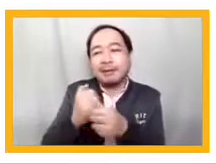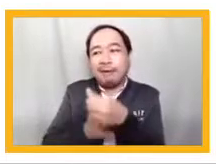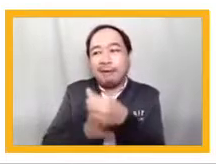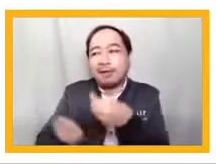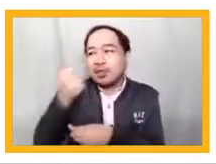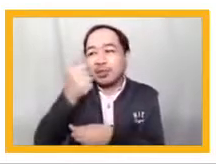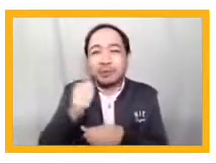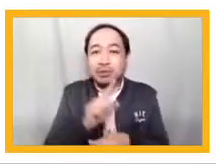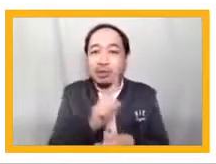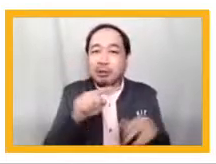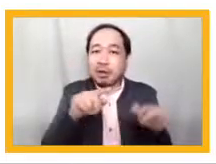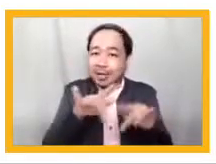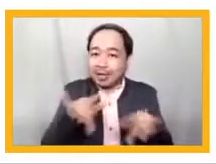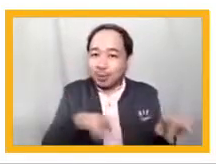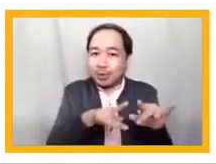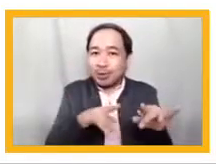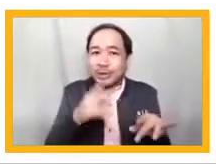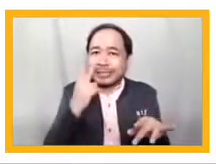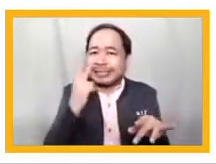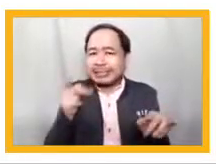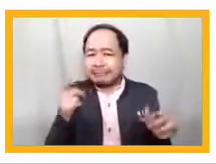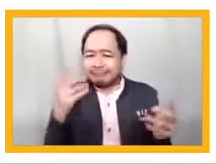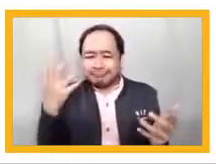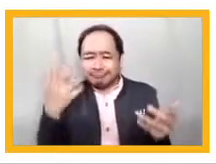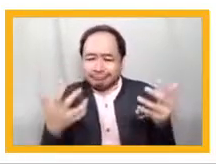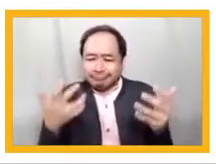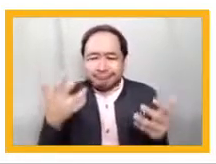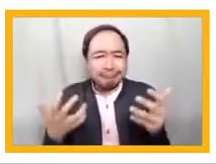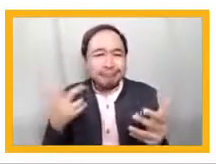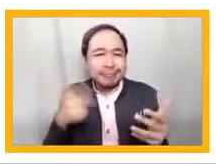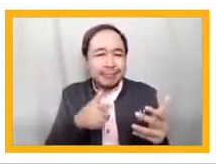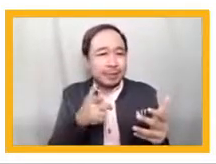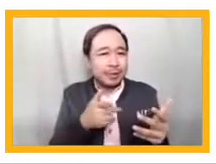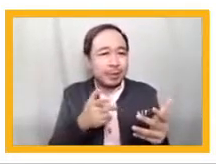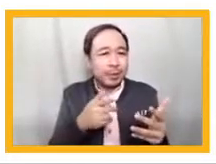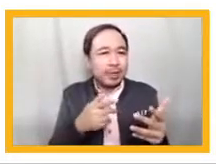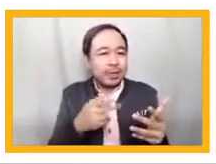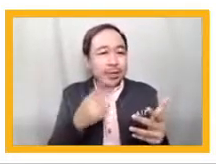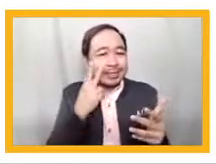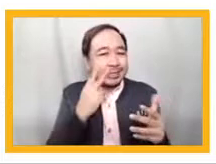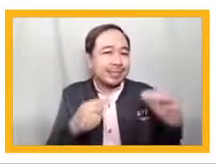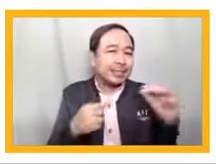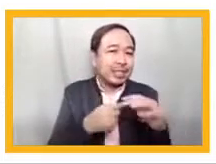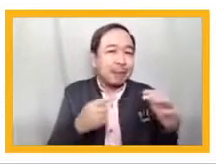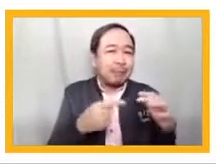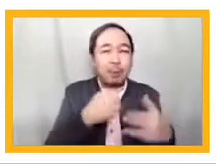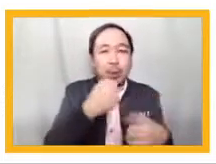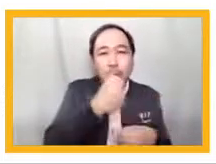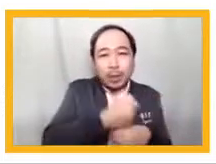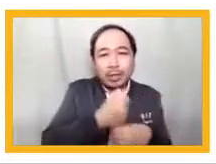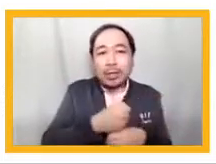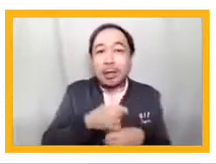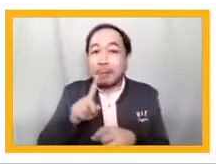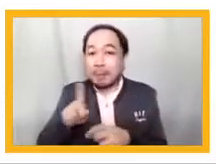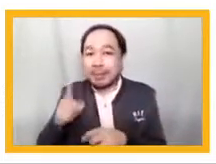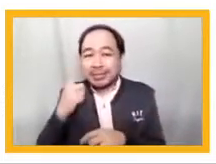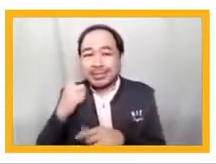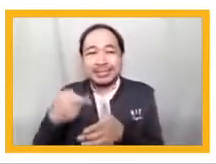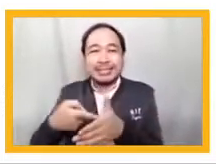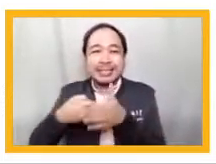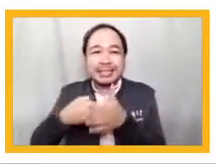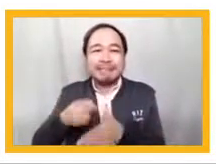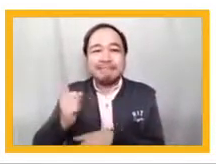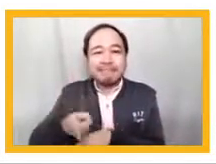is relationship, but you know, a different path actually. And then when you go into more detail in the